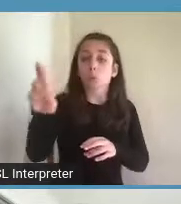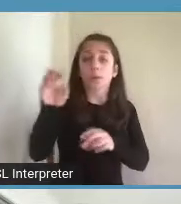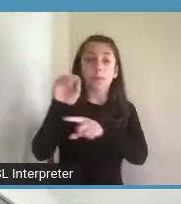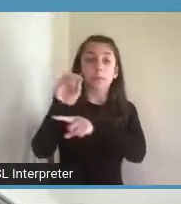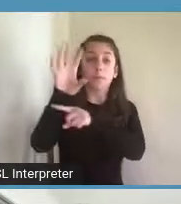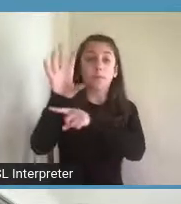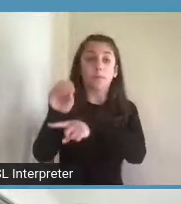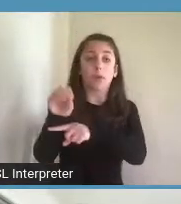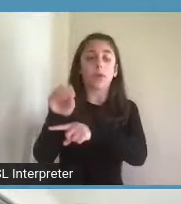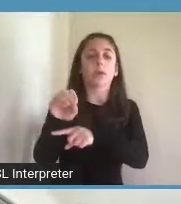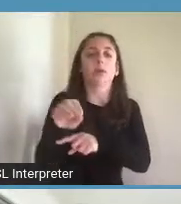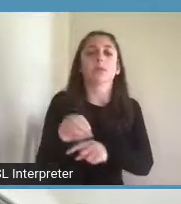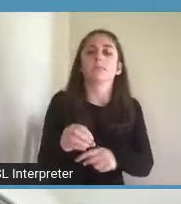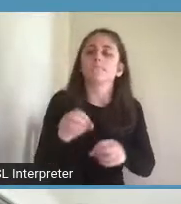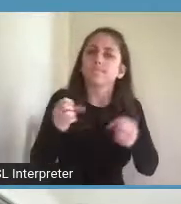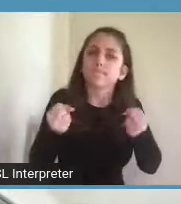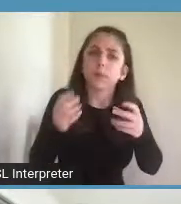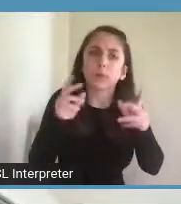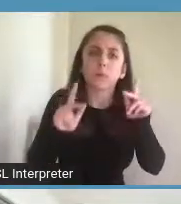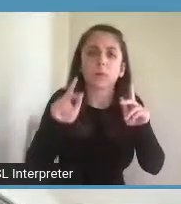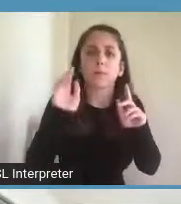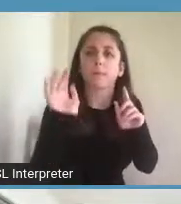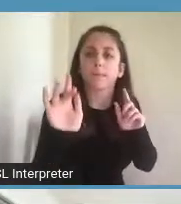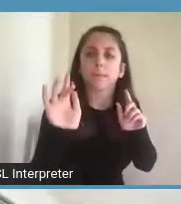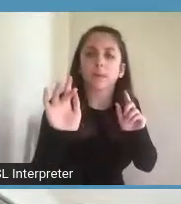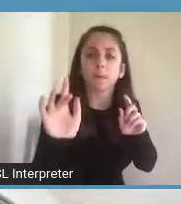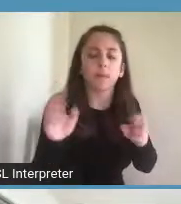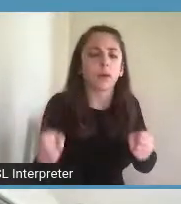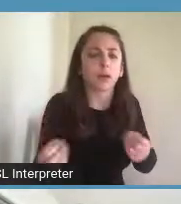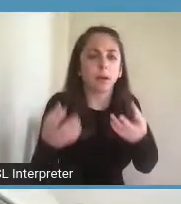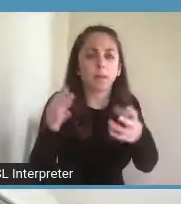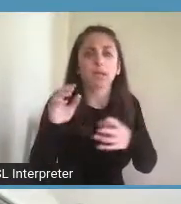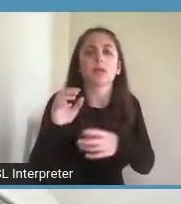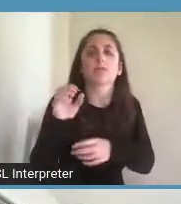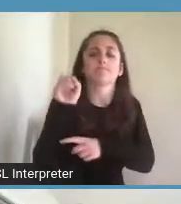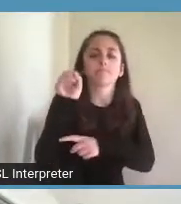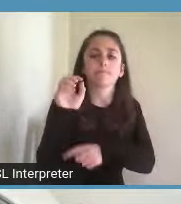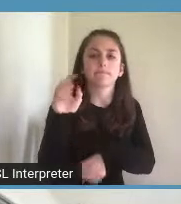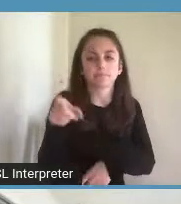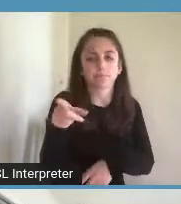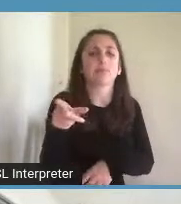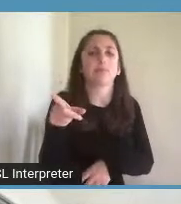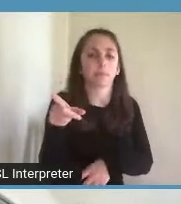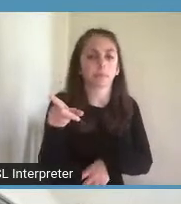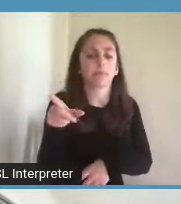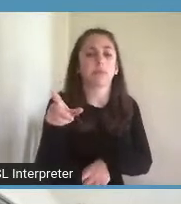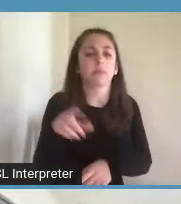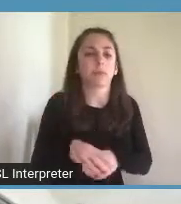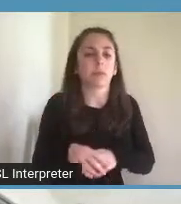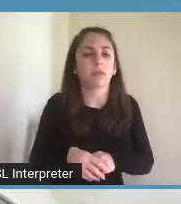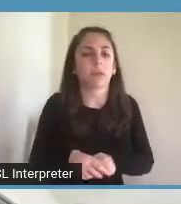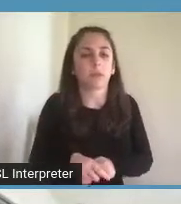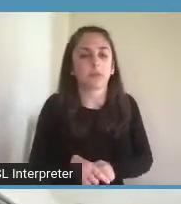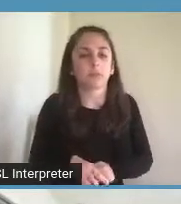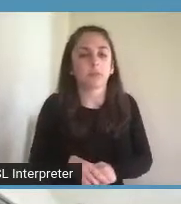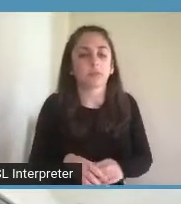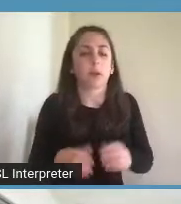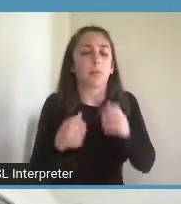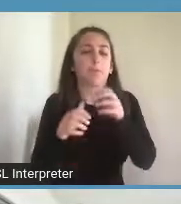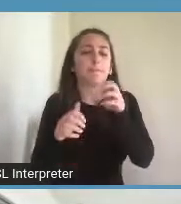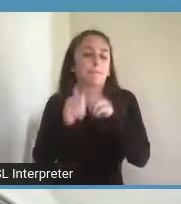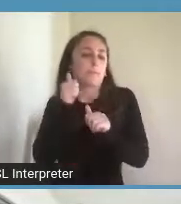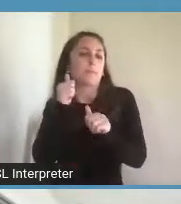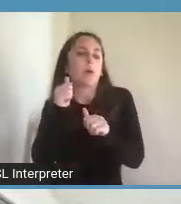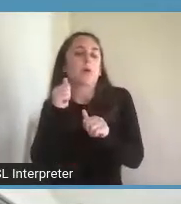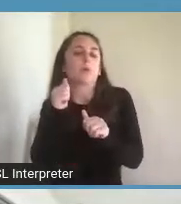164,000 people click through from Google to my website in this month. That it's showing me. It's showing me what the most searched queries are